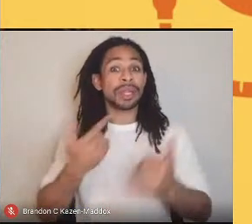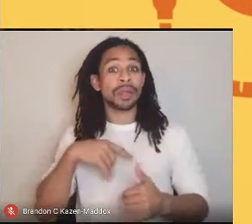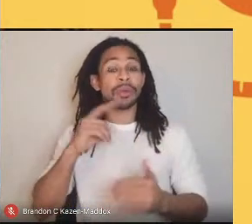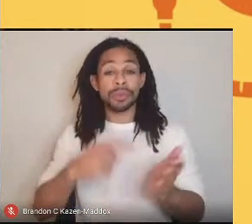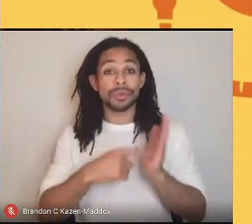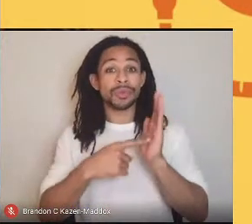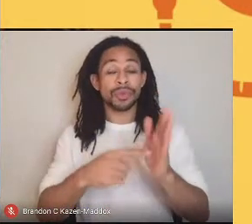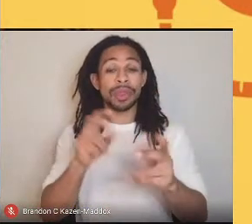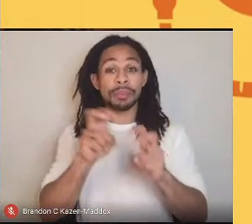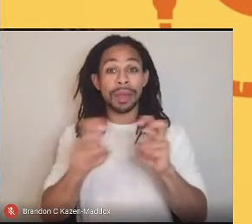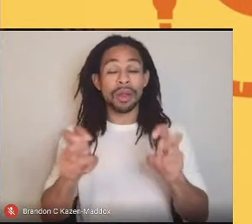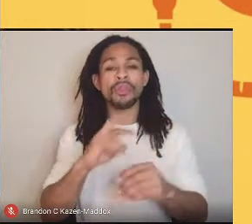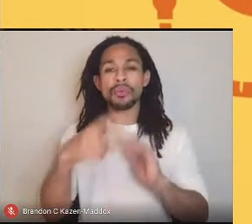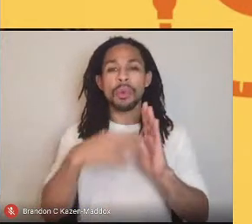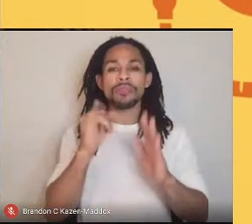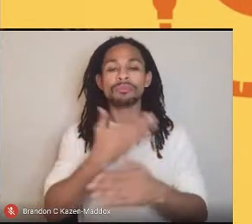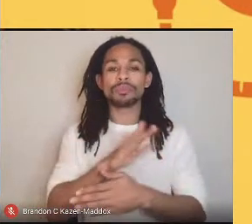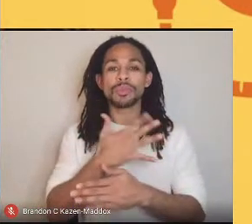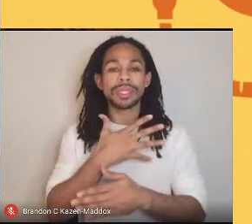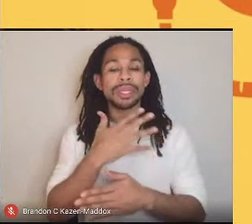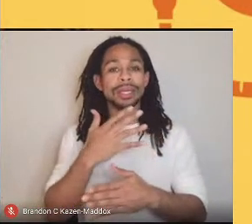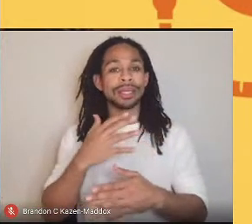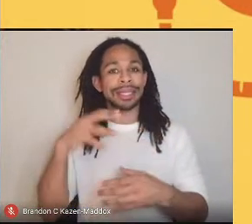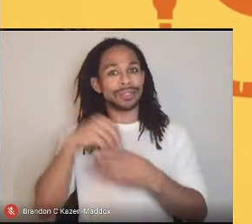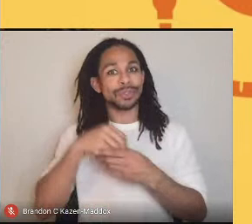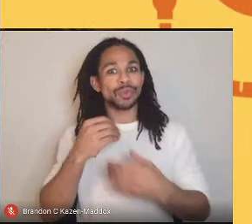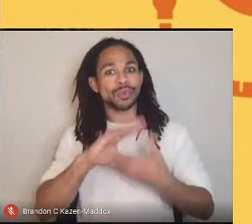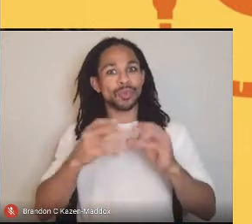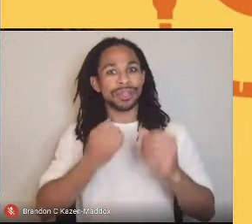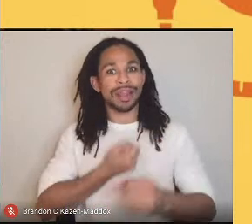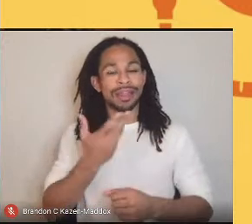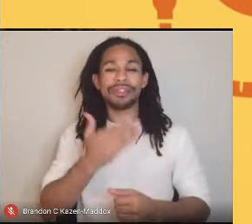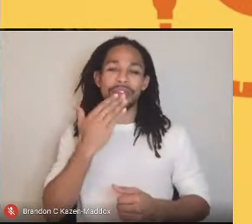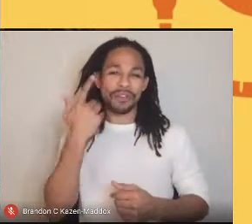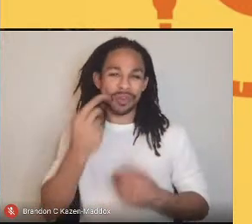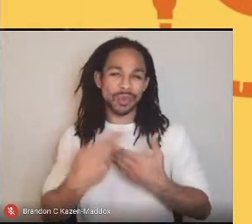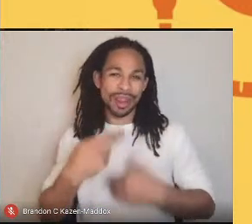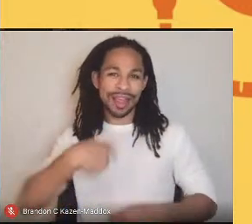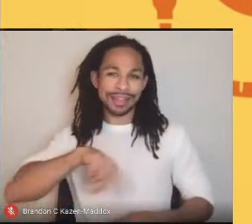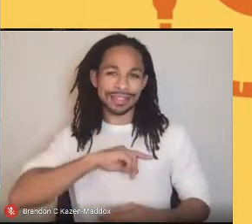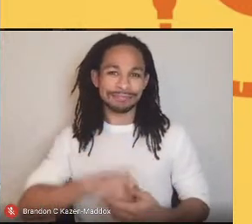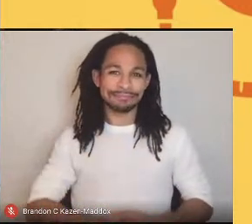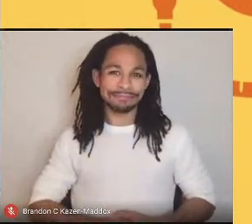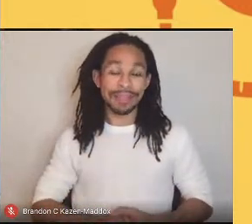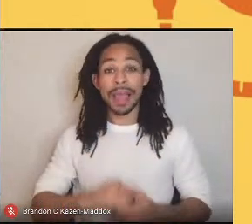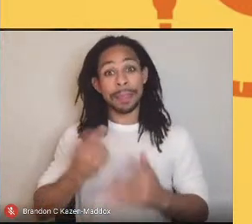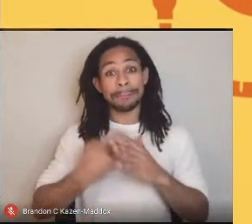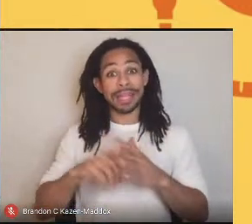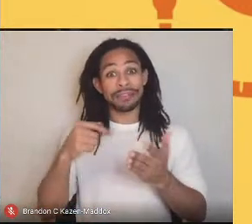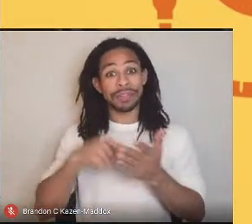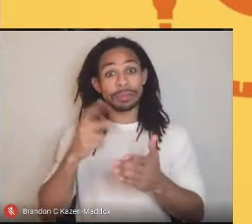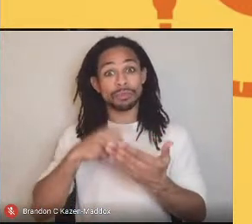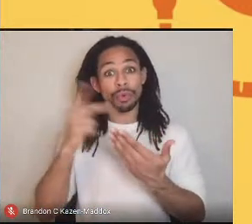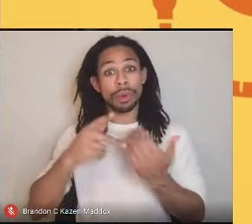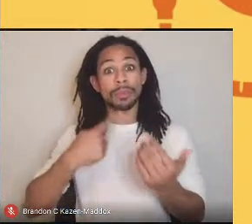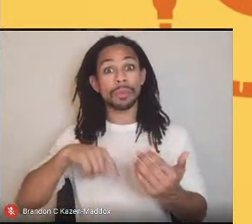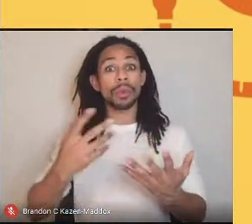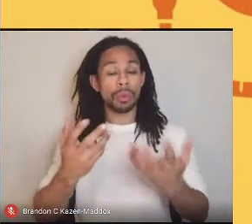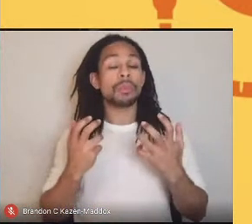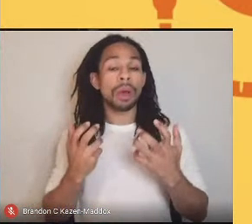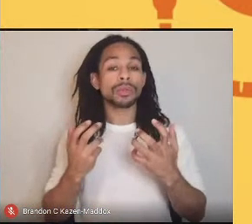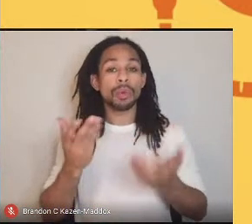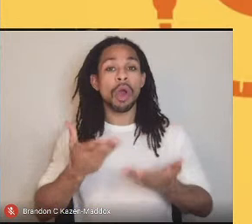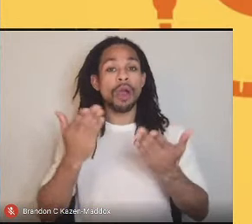The Role of Music in Storytelling. Thank you so much for joining us. At the top of this program, we would like to offer a